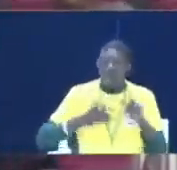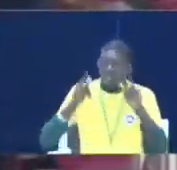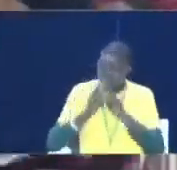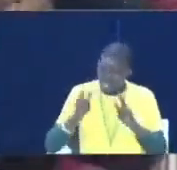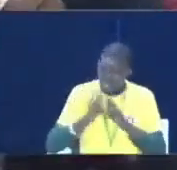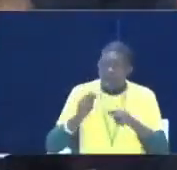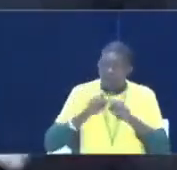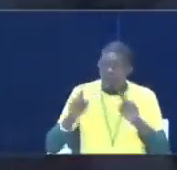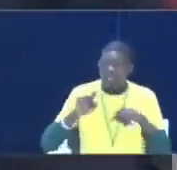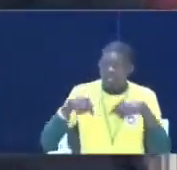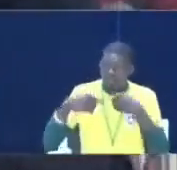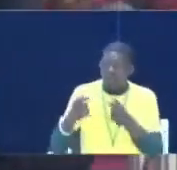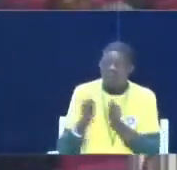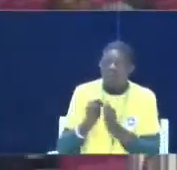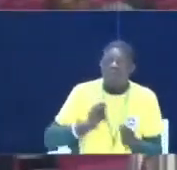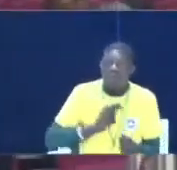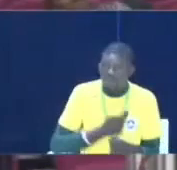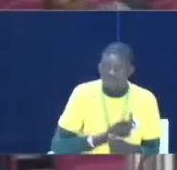But can you go with us?